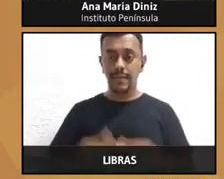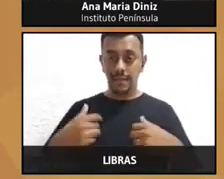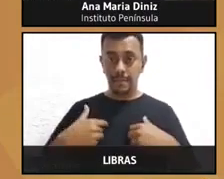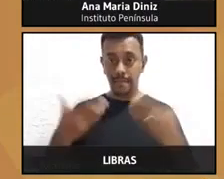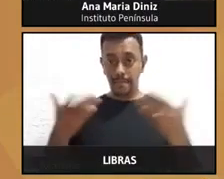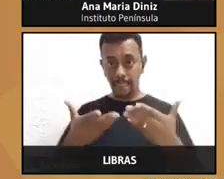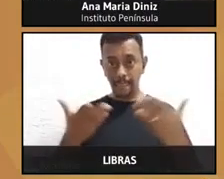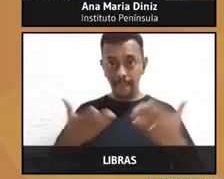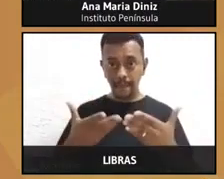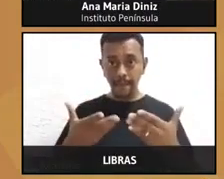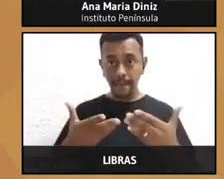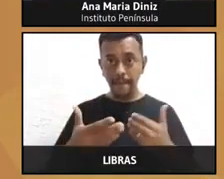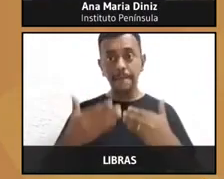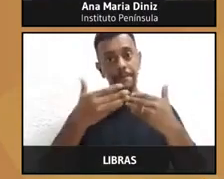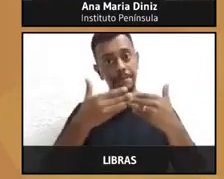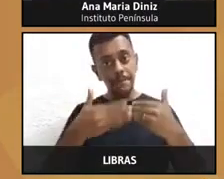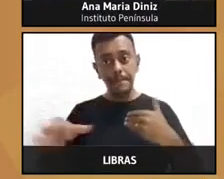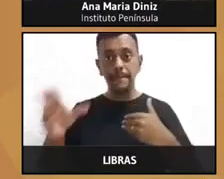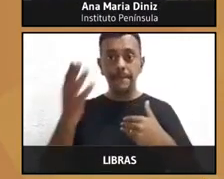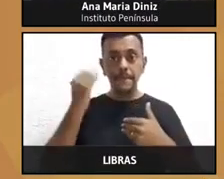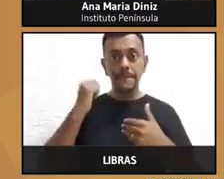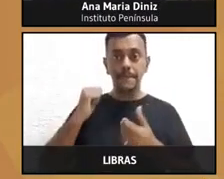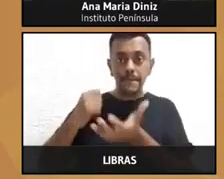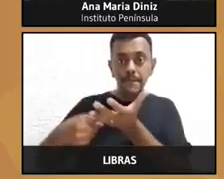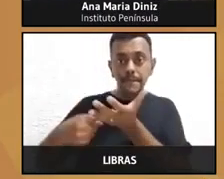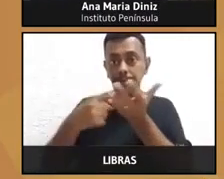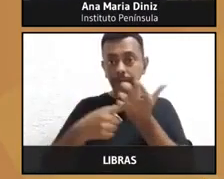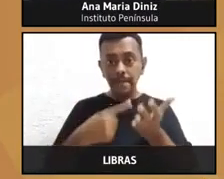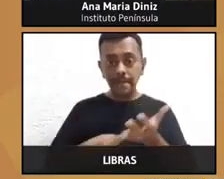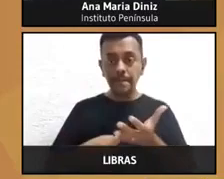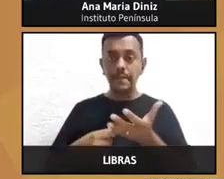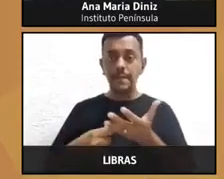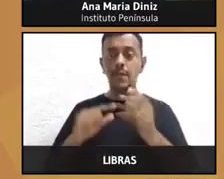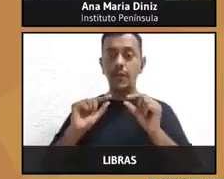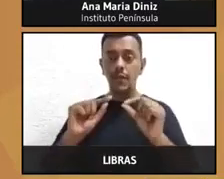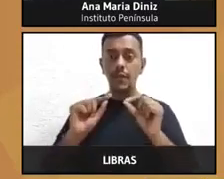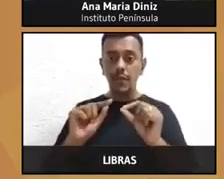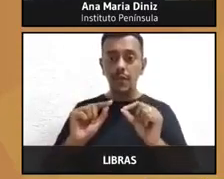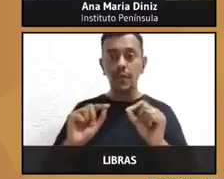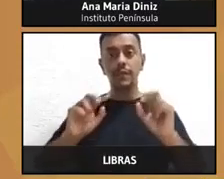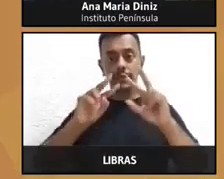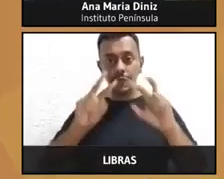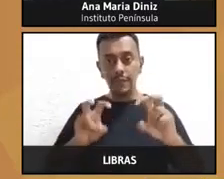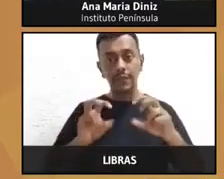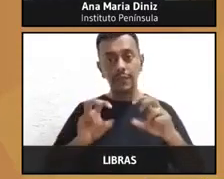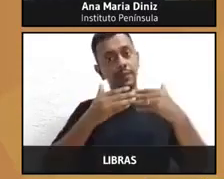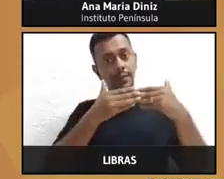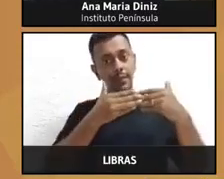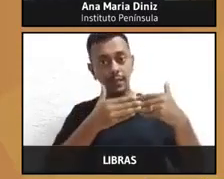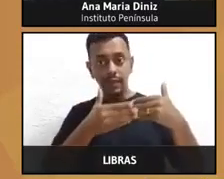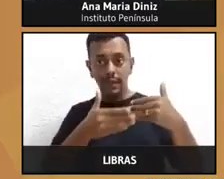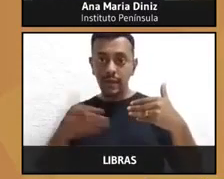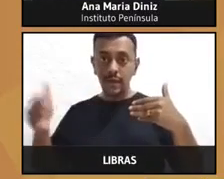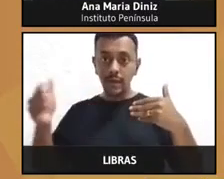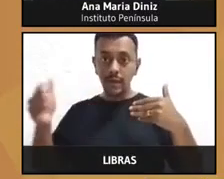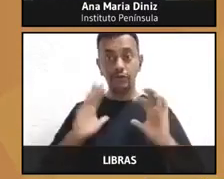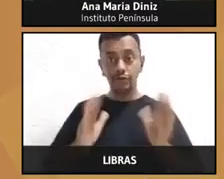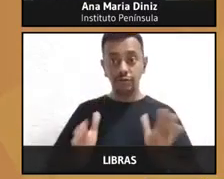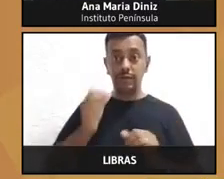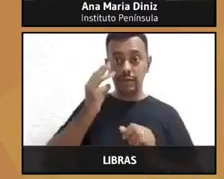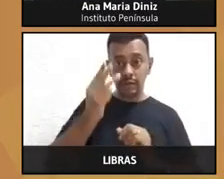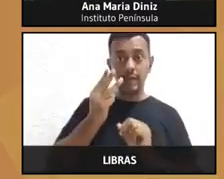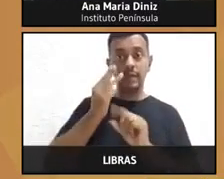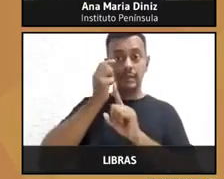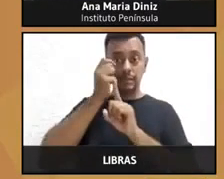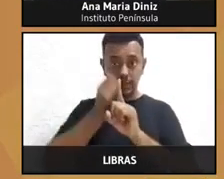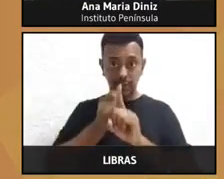billion students stayed out of the school at least for 3 months. In some cases, half of the year. Here in